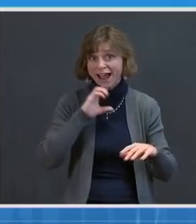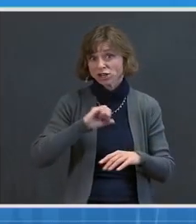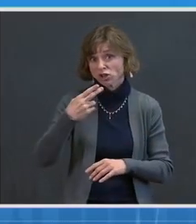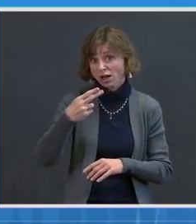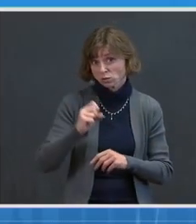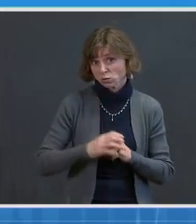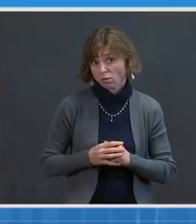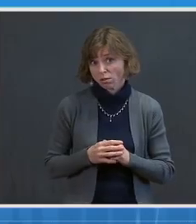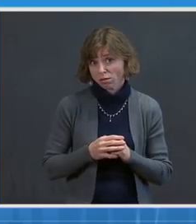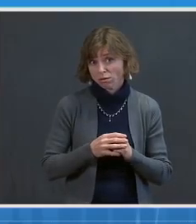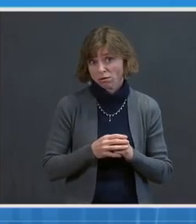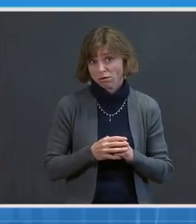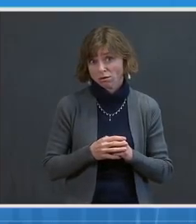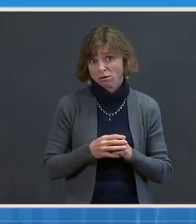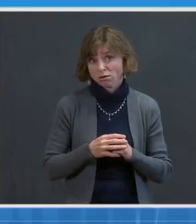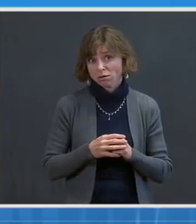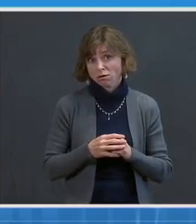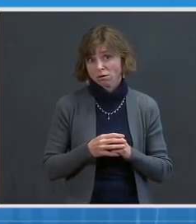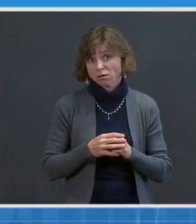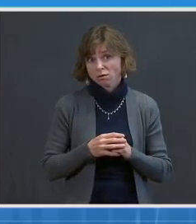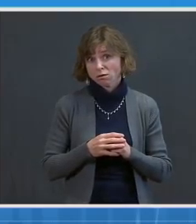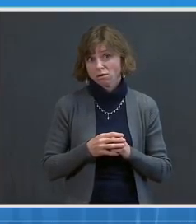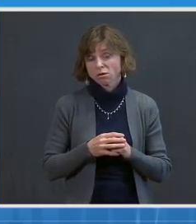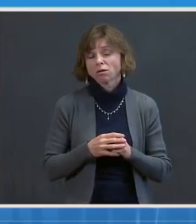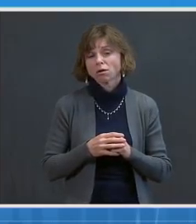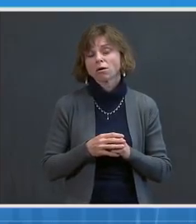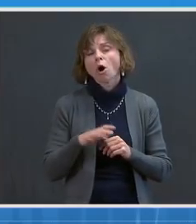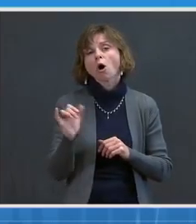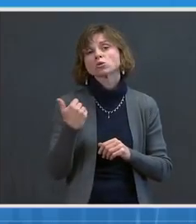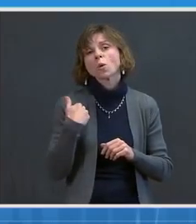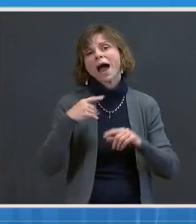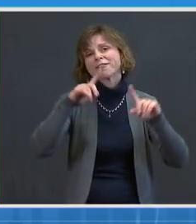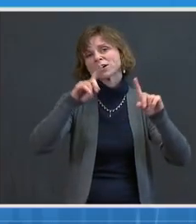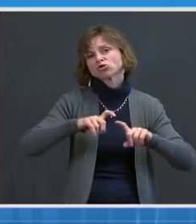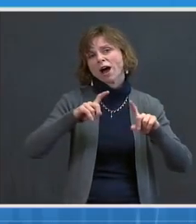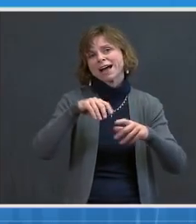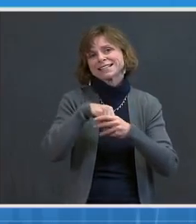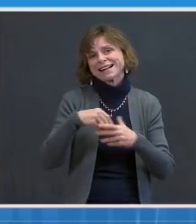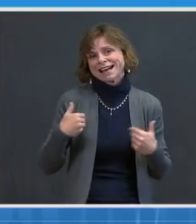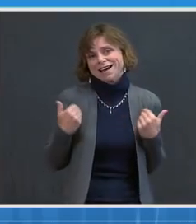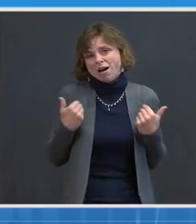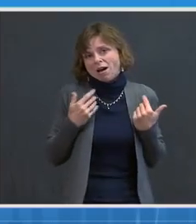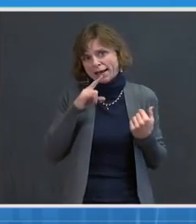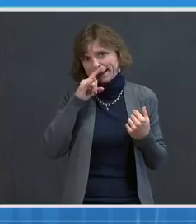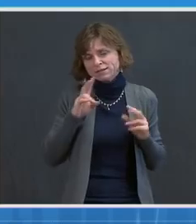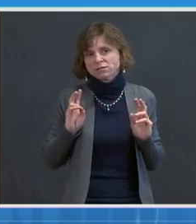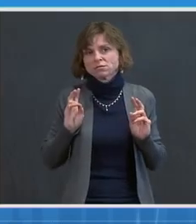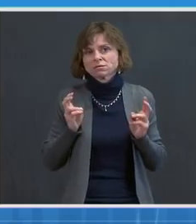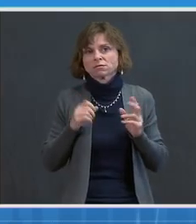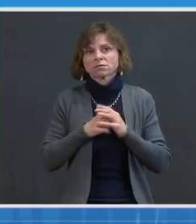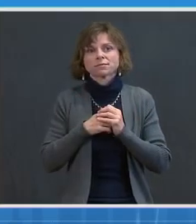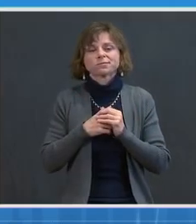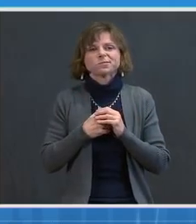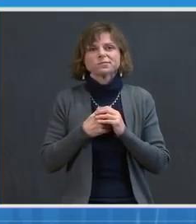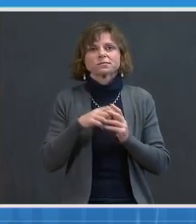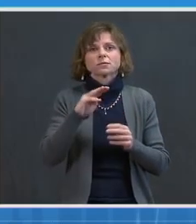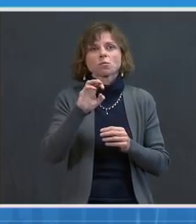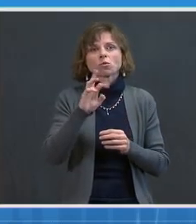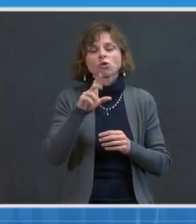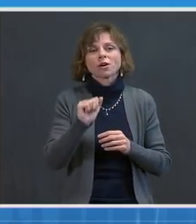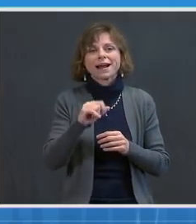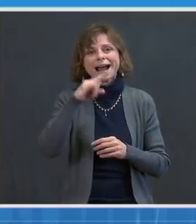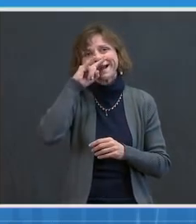age. Now, there are also trials in younger children which will follow, referred to, for example, as the Moderna Kid